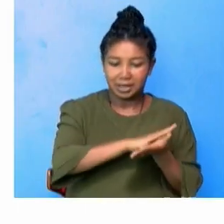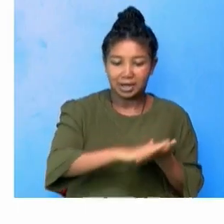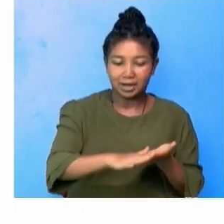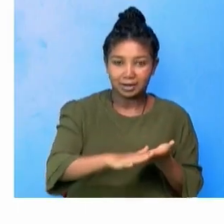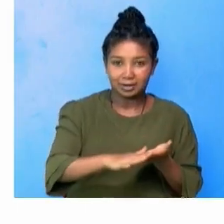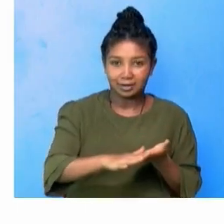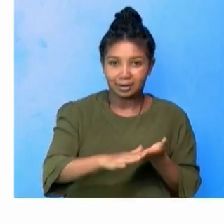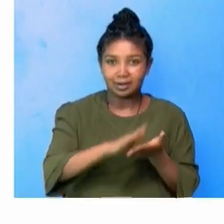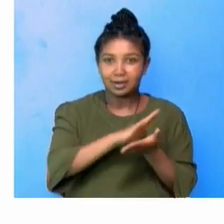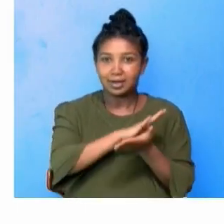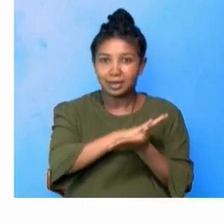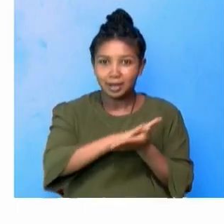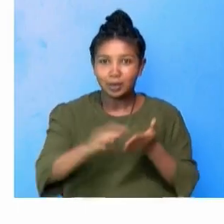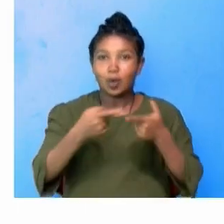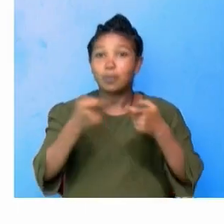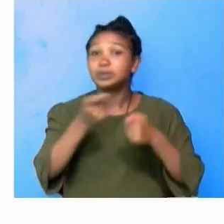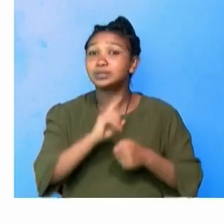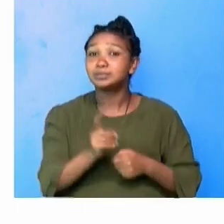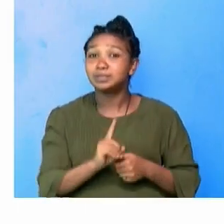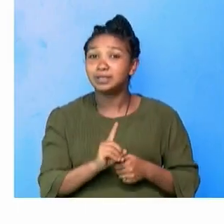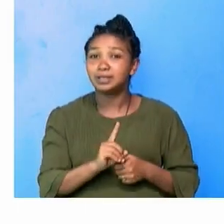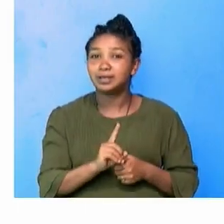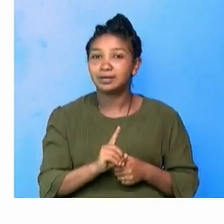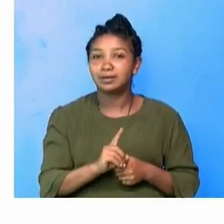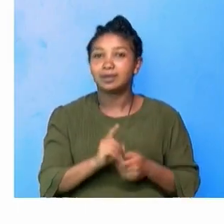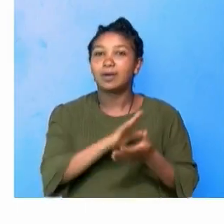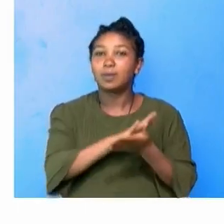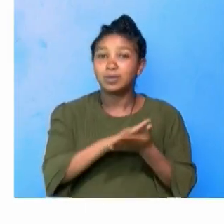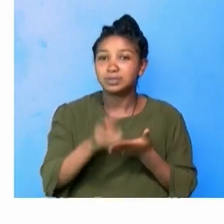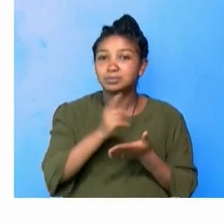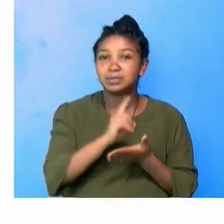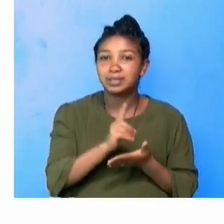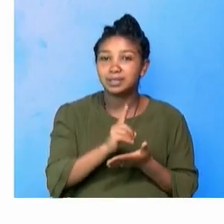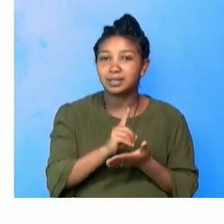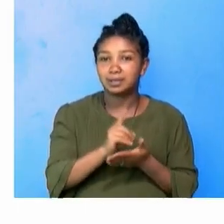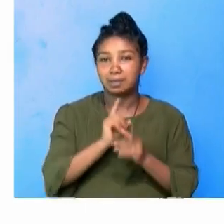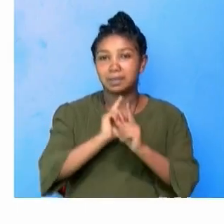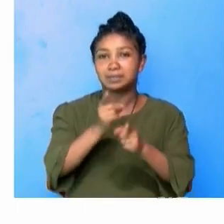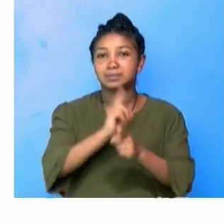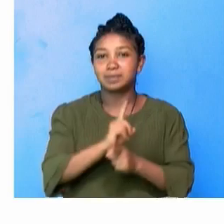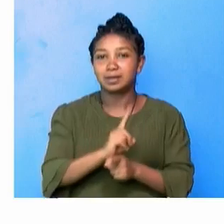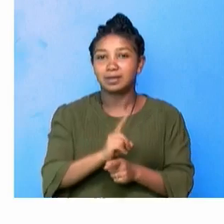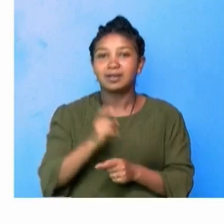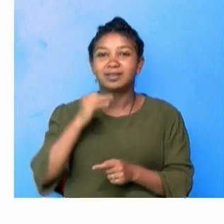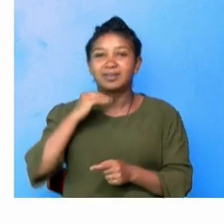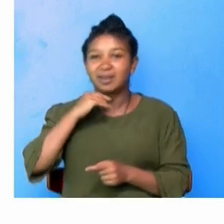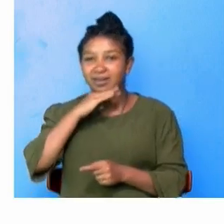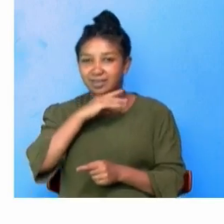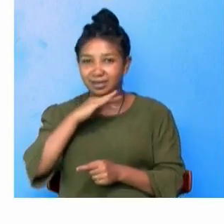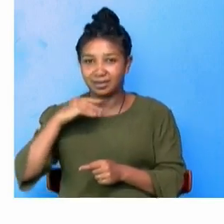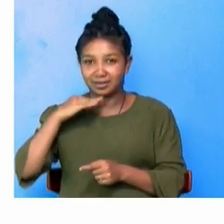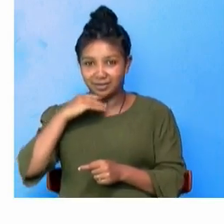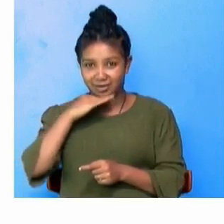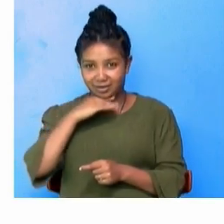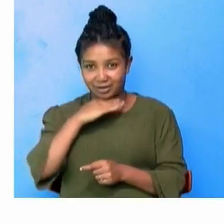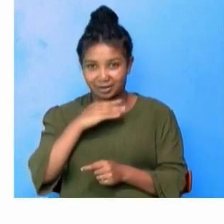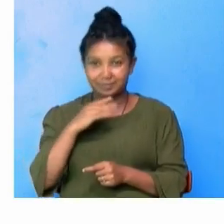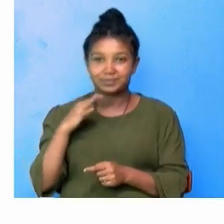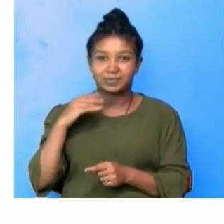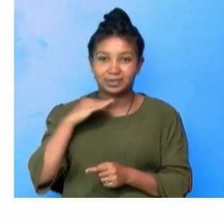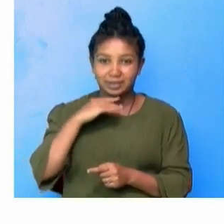When we come to opposite meaning, clean, and here is dirty. Here